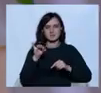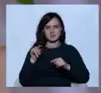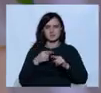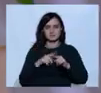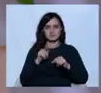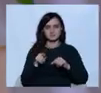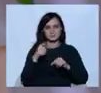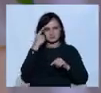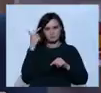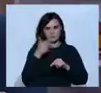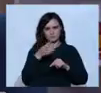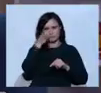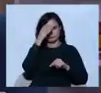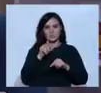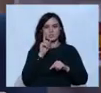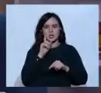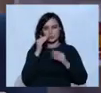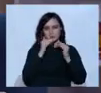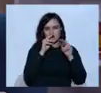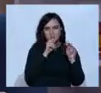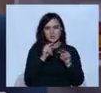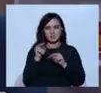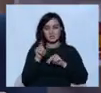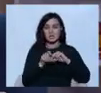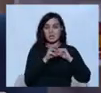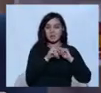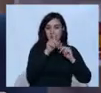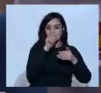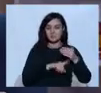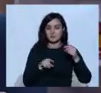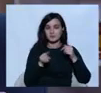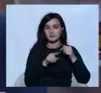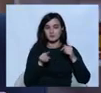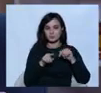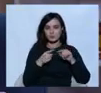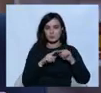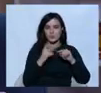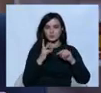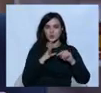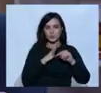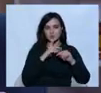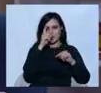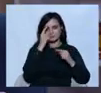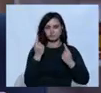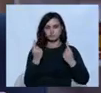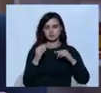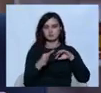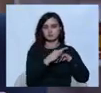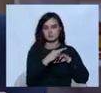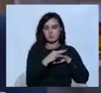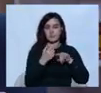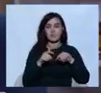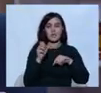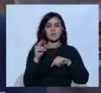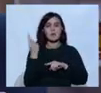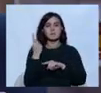yet. So Antonio suggests that Bassanio get a loan from Shylock, who's a Jewish man